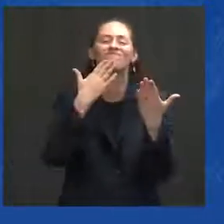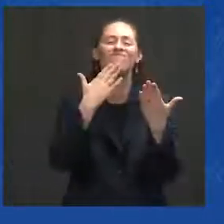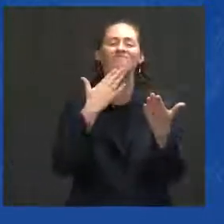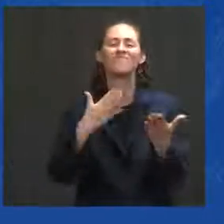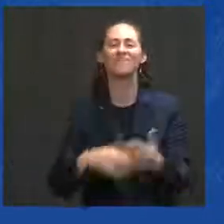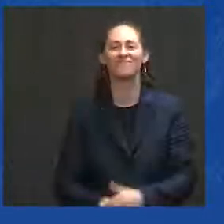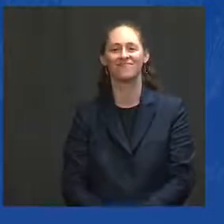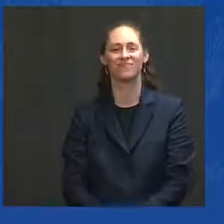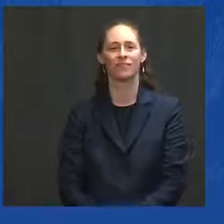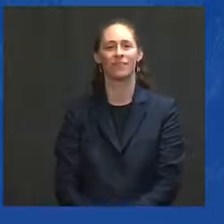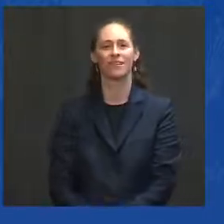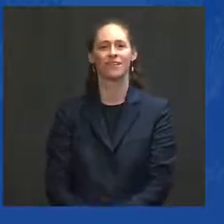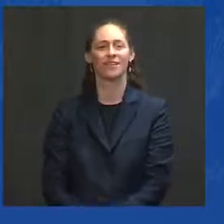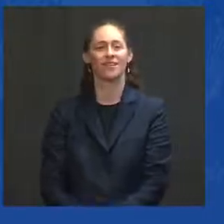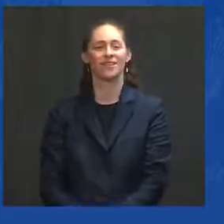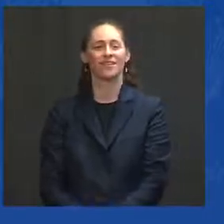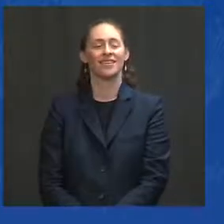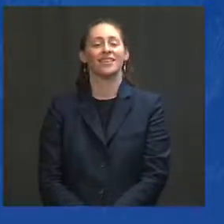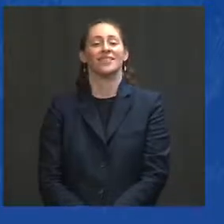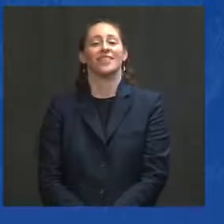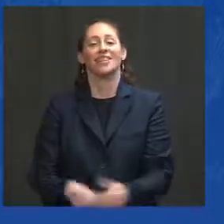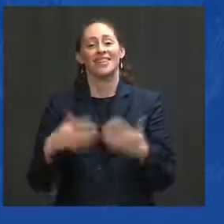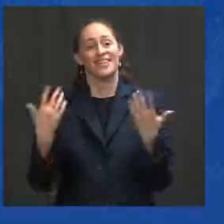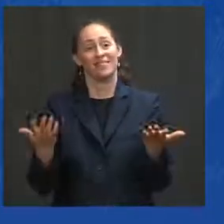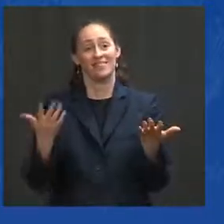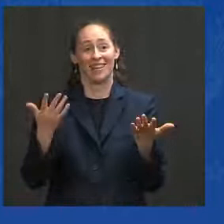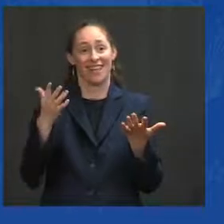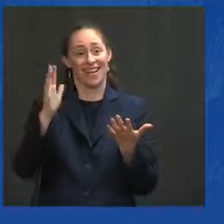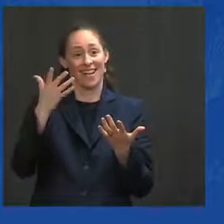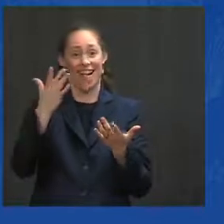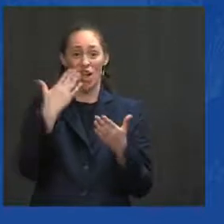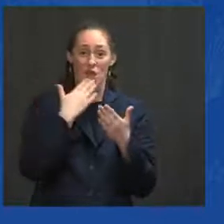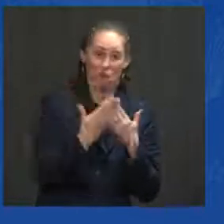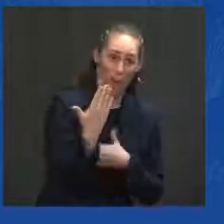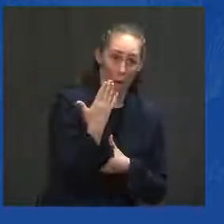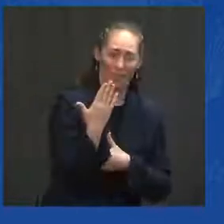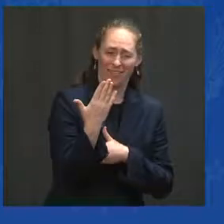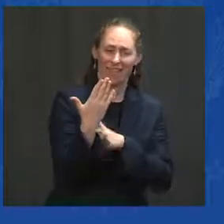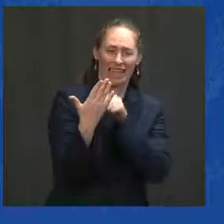Well, it is not good morning, which my remarks say here, but